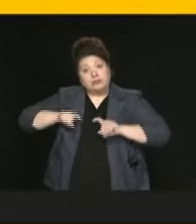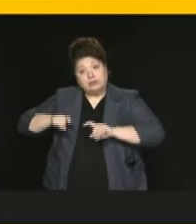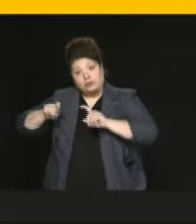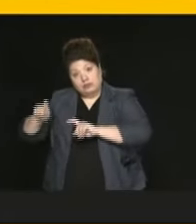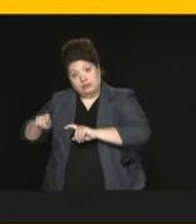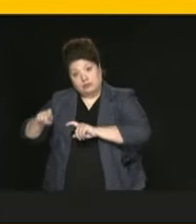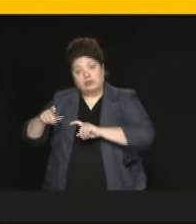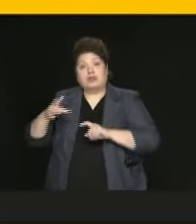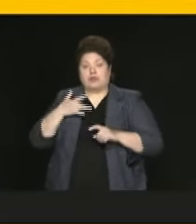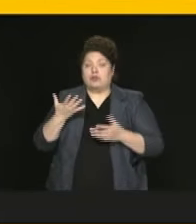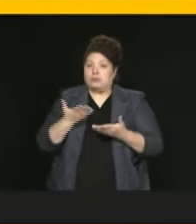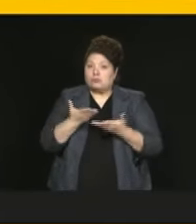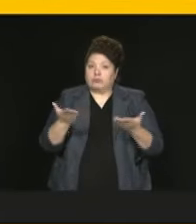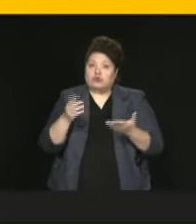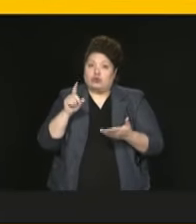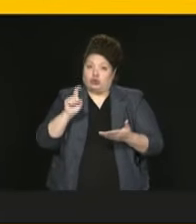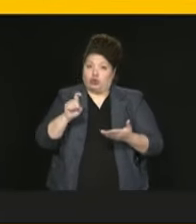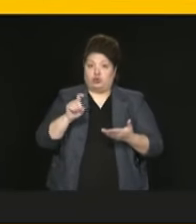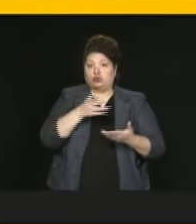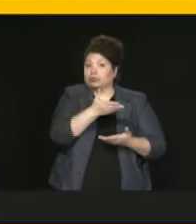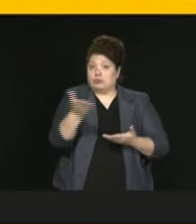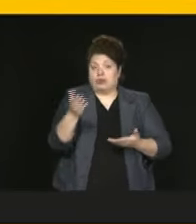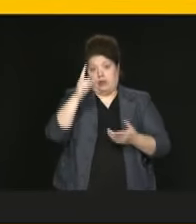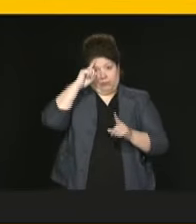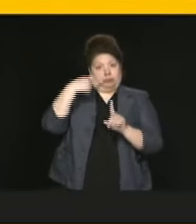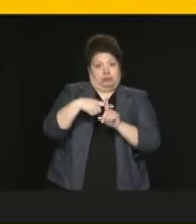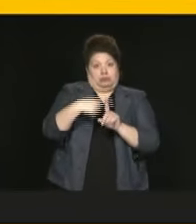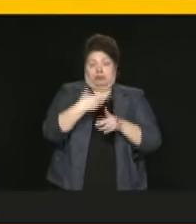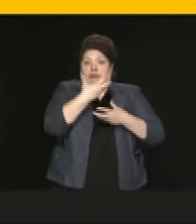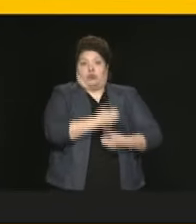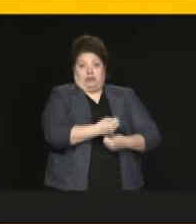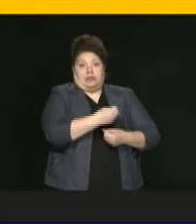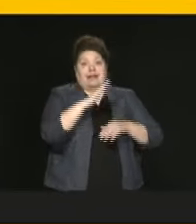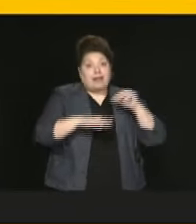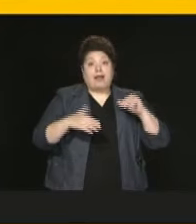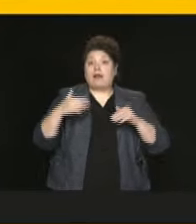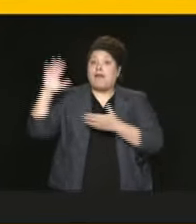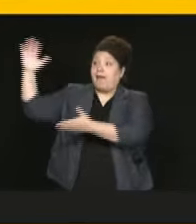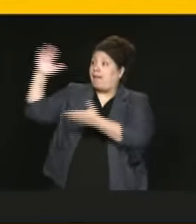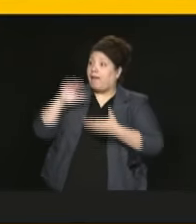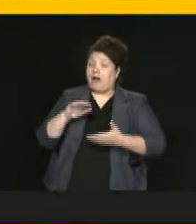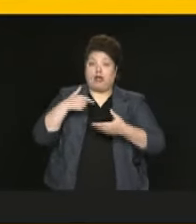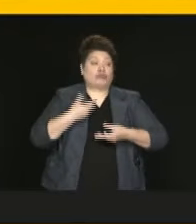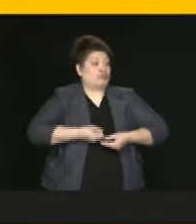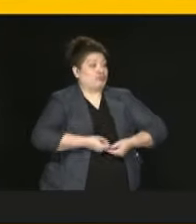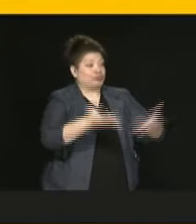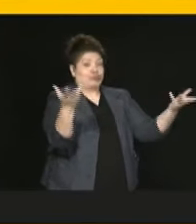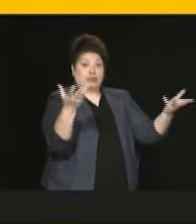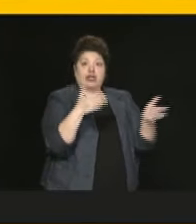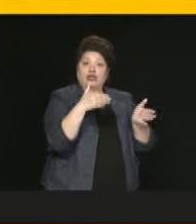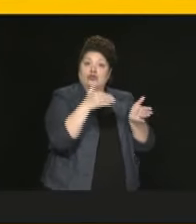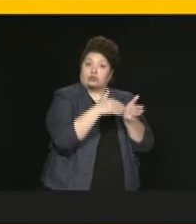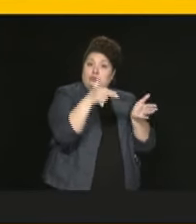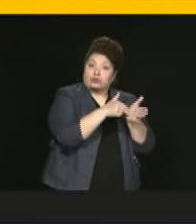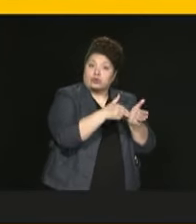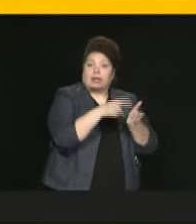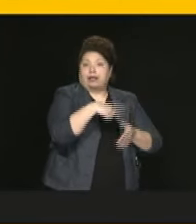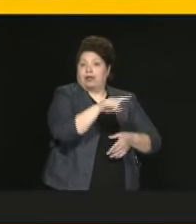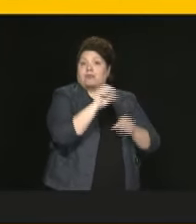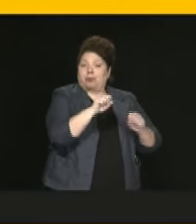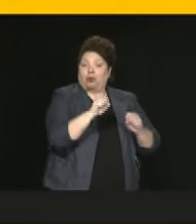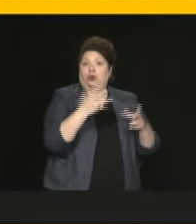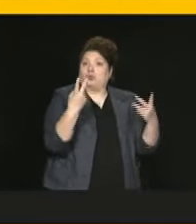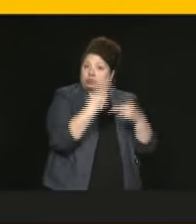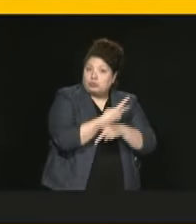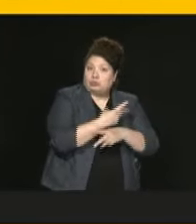for, frankly, as opposed to just deploying them into the public health system and encountering a lot of other headaches. So recognizing that